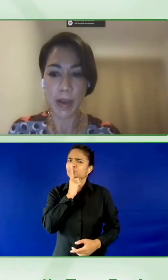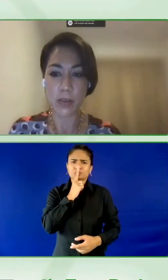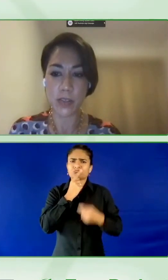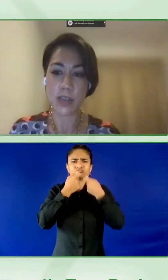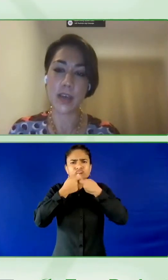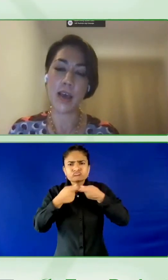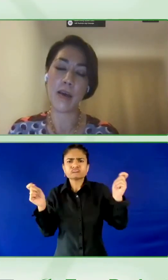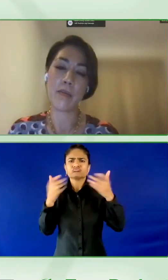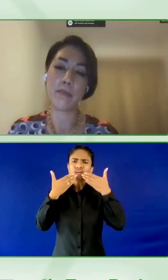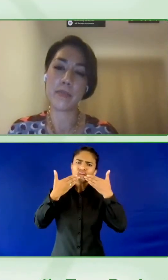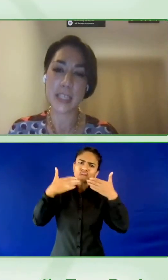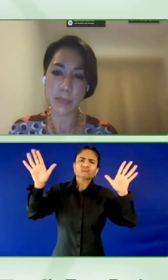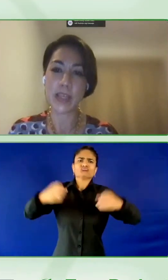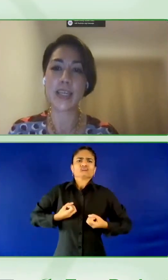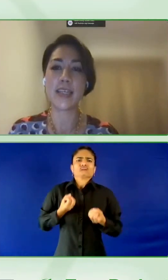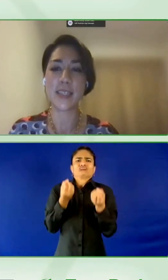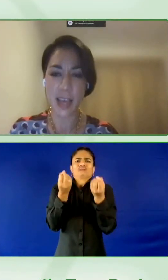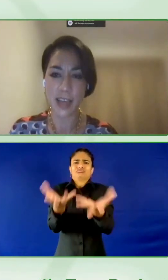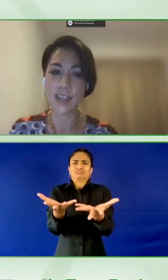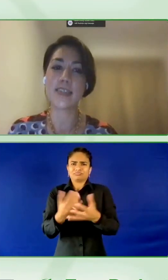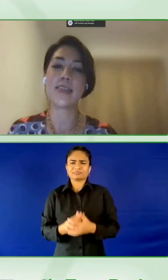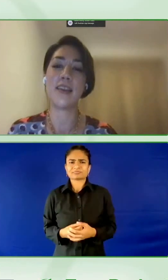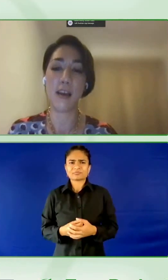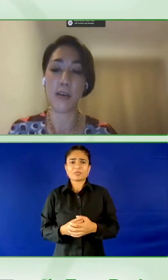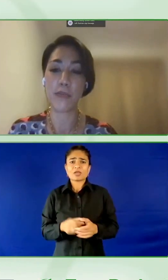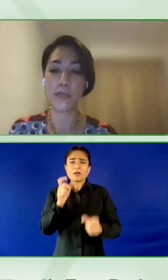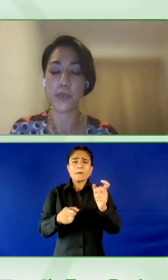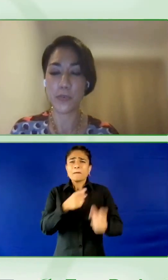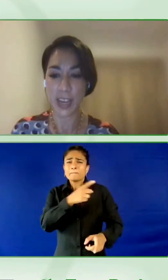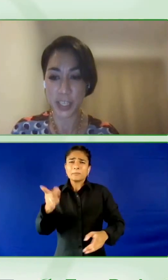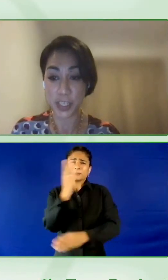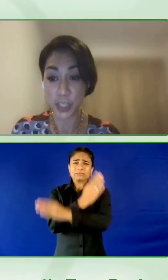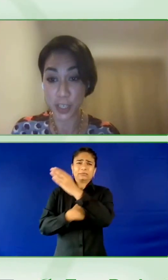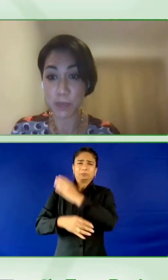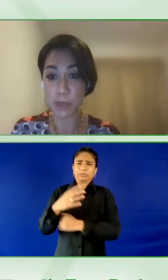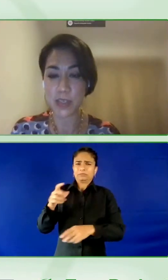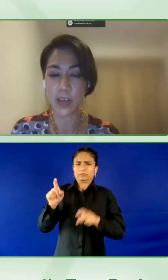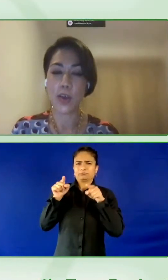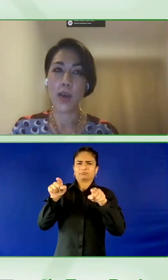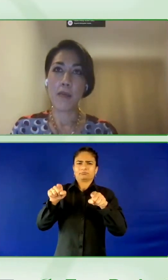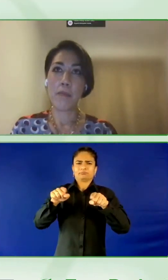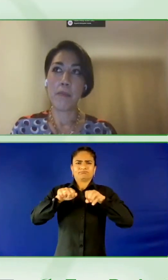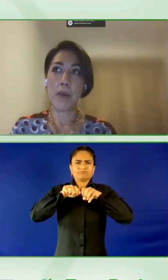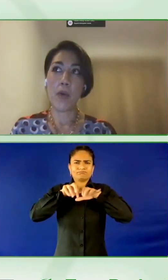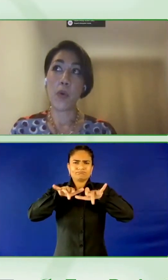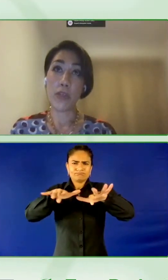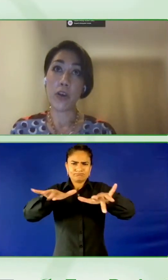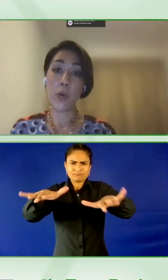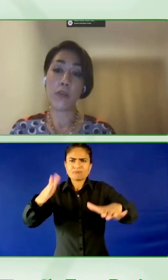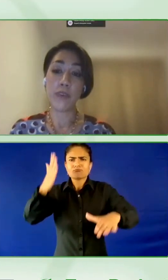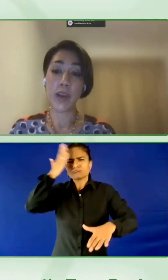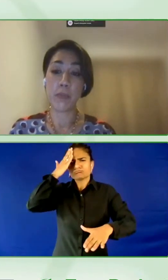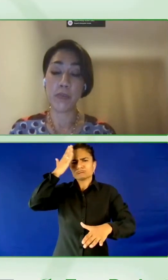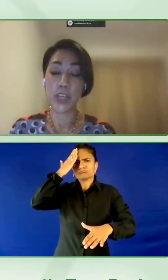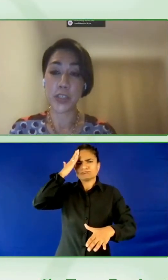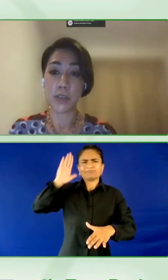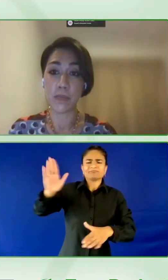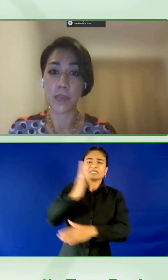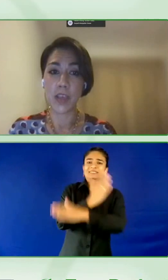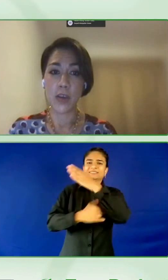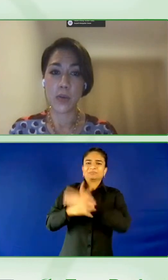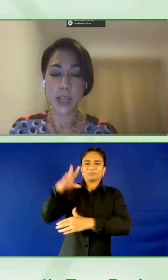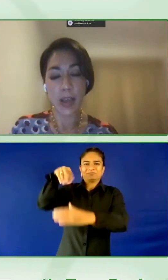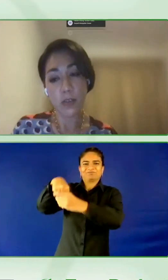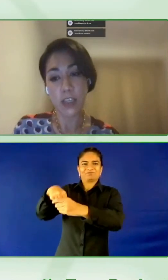talk about disability, sex, love, relationships with a qualified